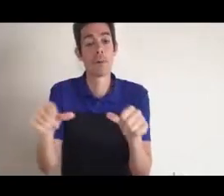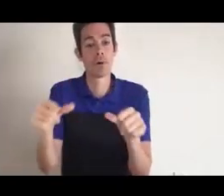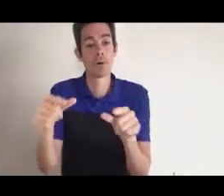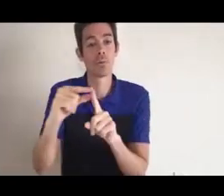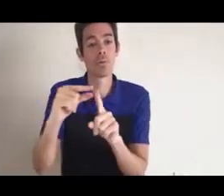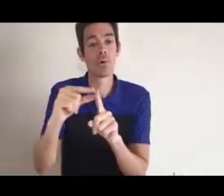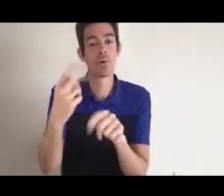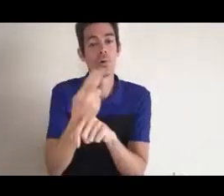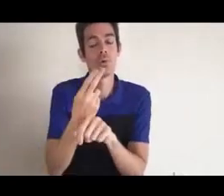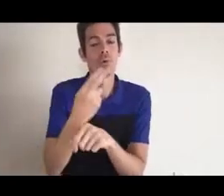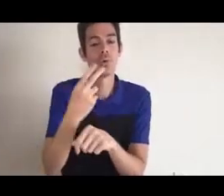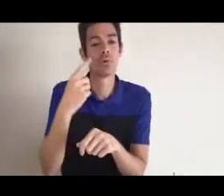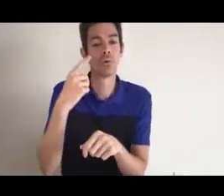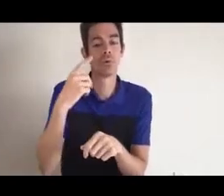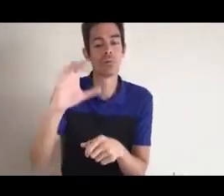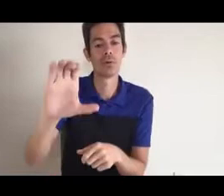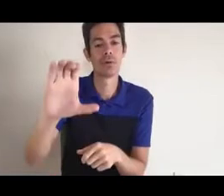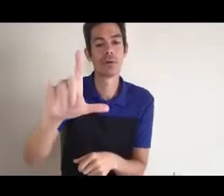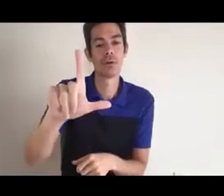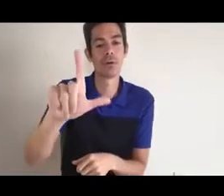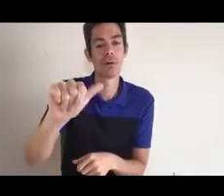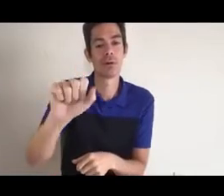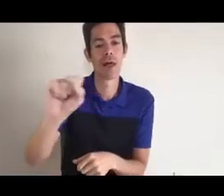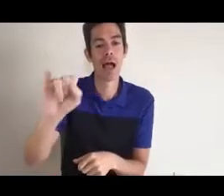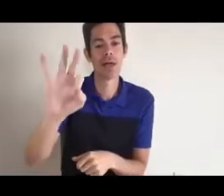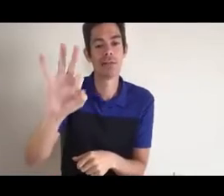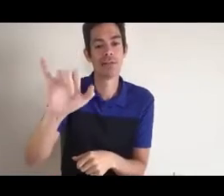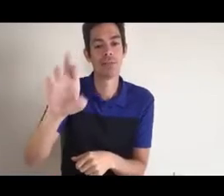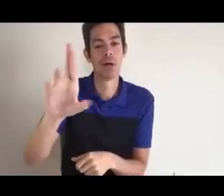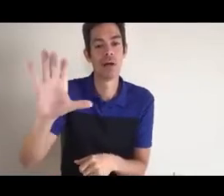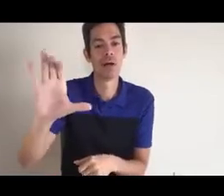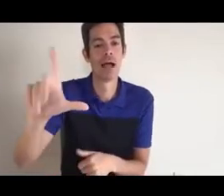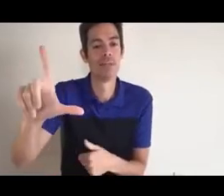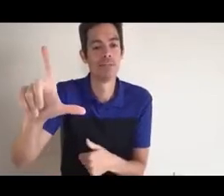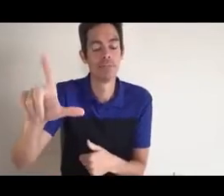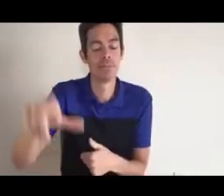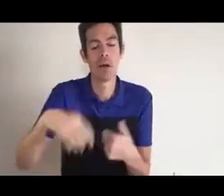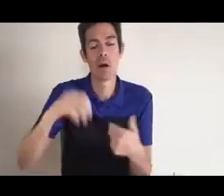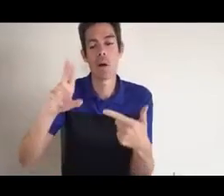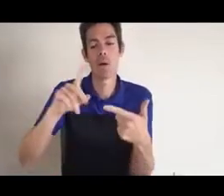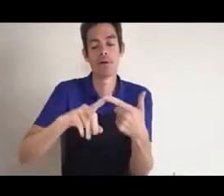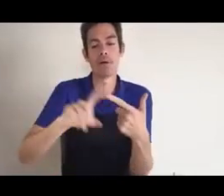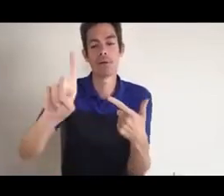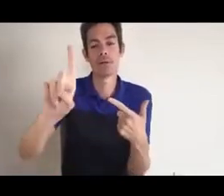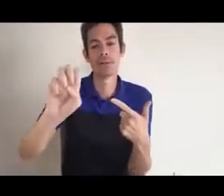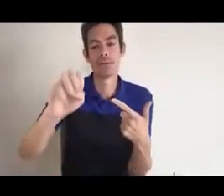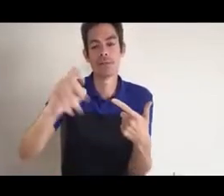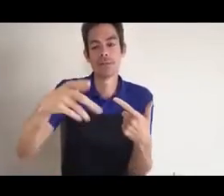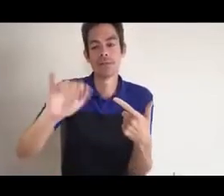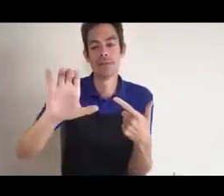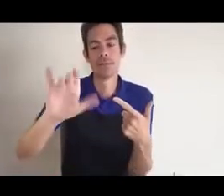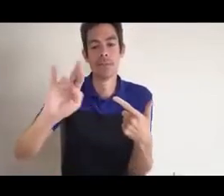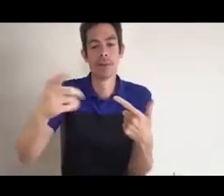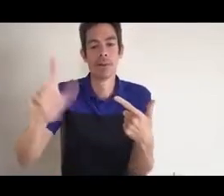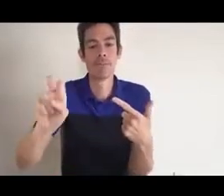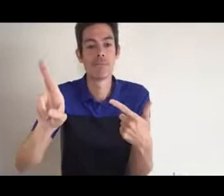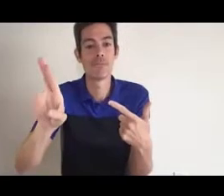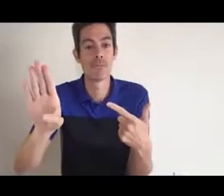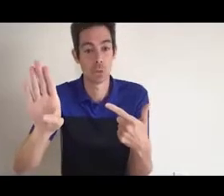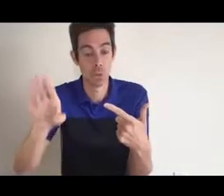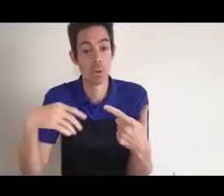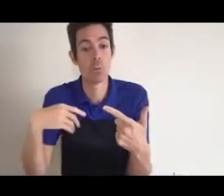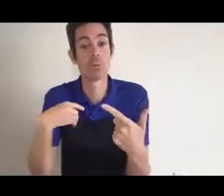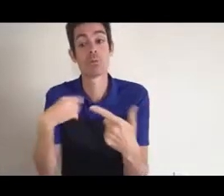thus far in teaching ASL grammar, we use the word classifier, CL,